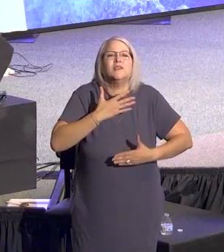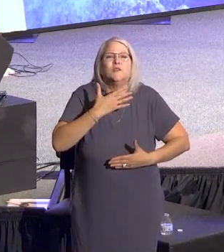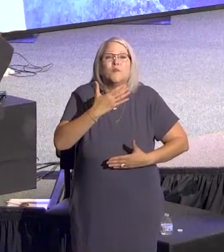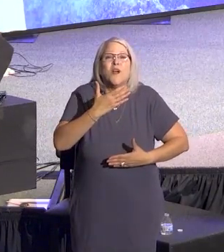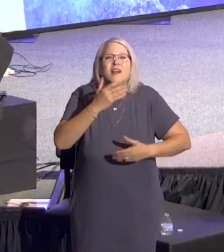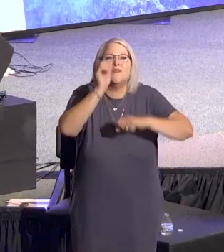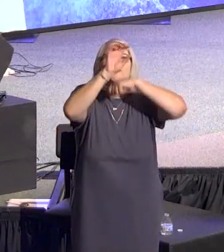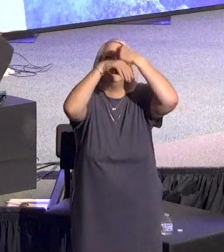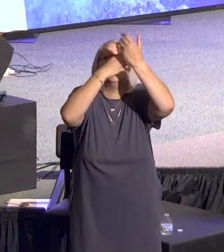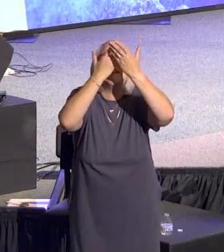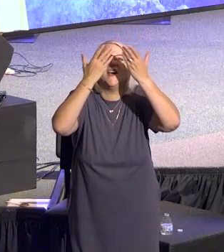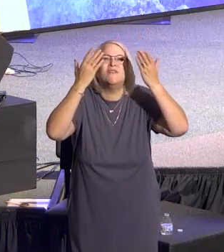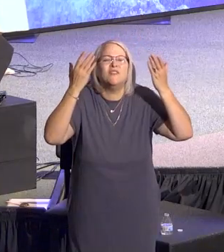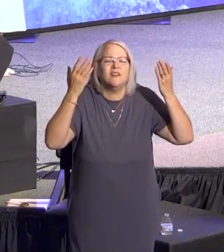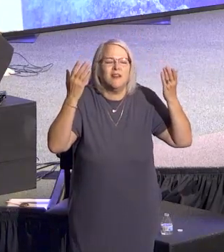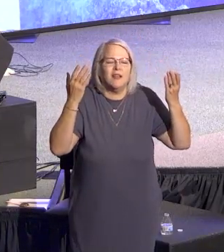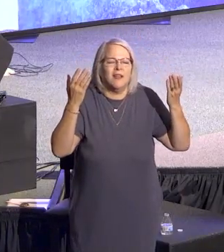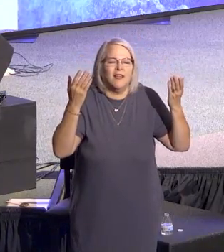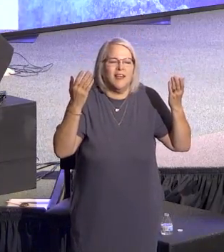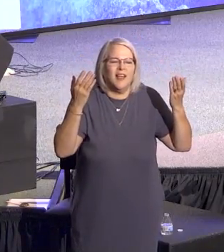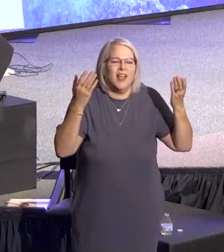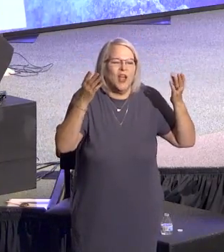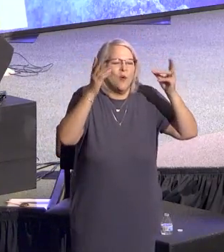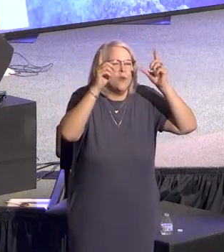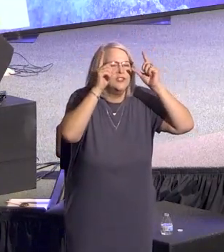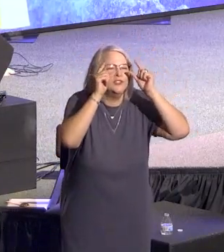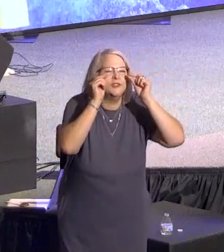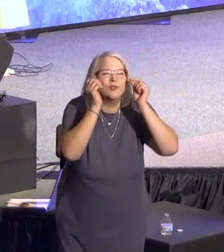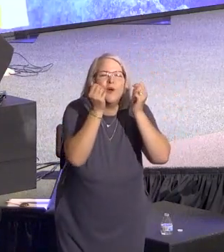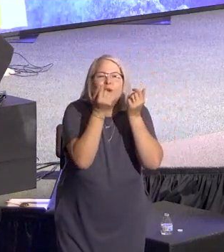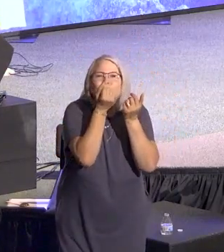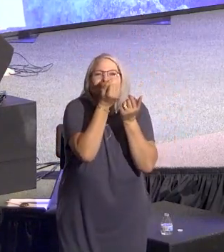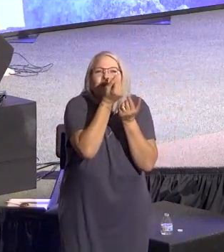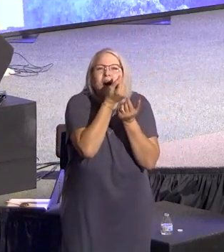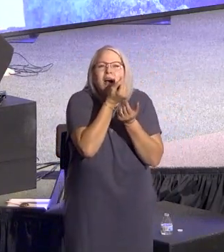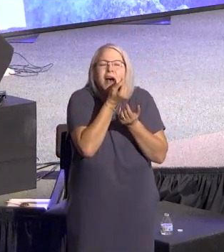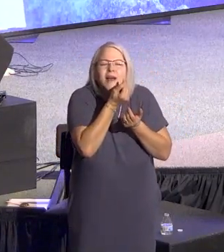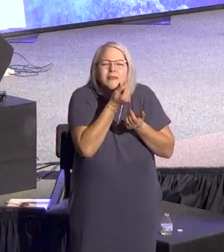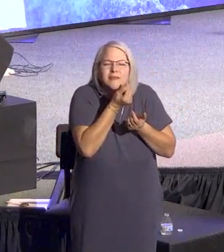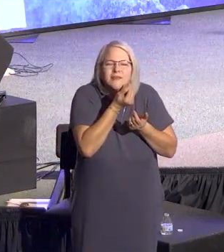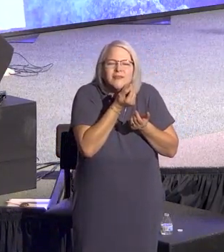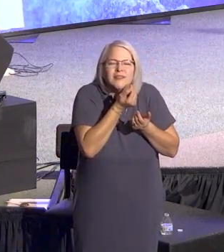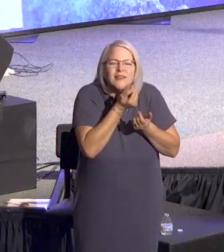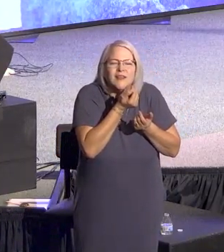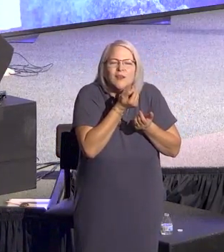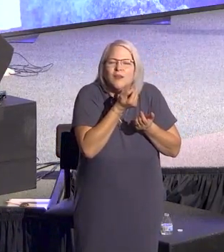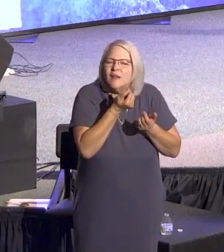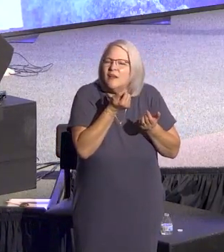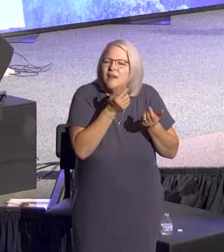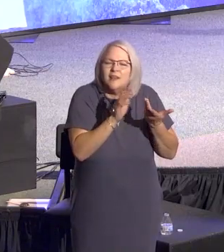of heavenly air. When she closed her eyes, my mom and I were very close.